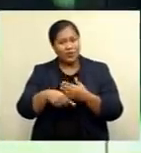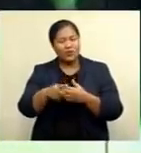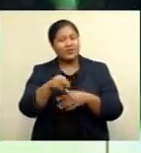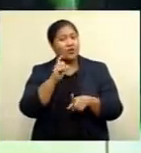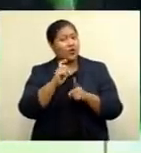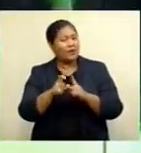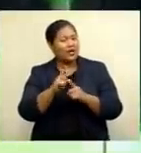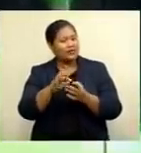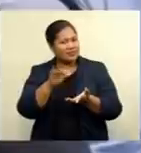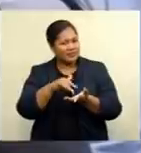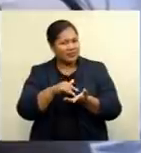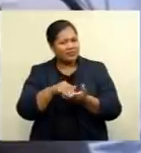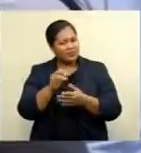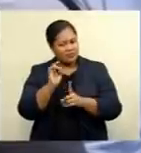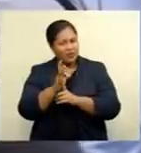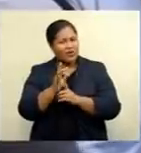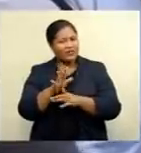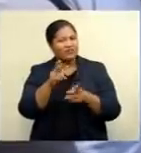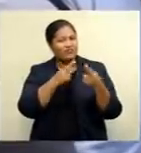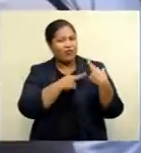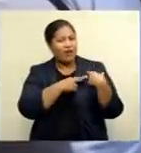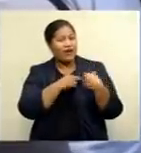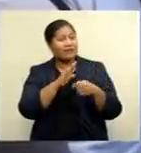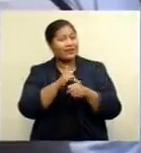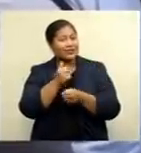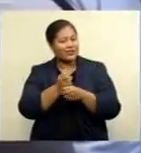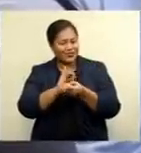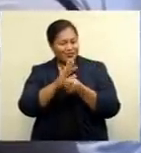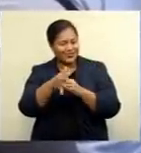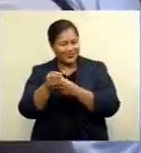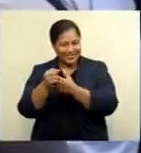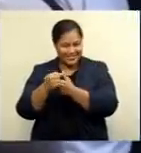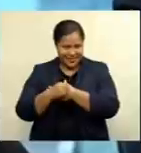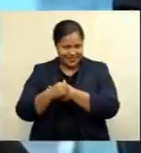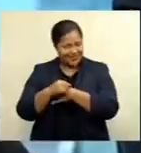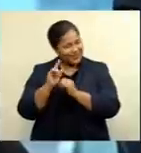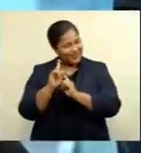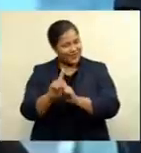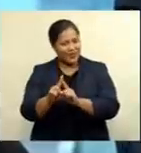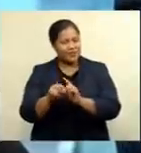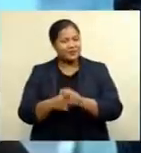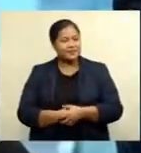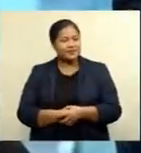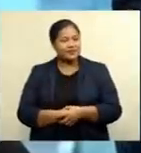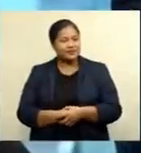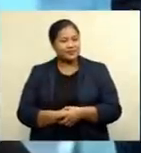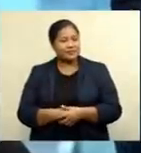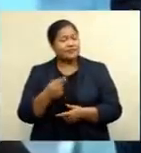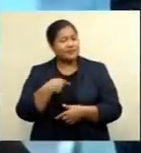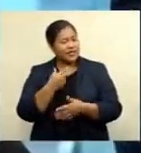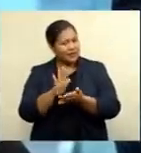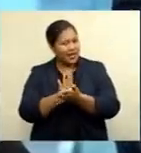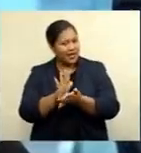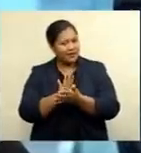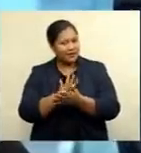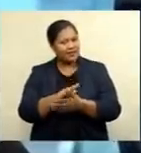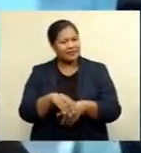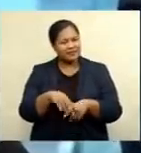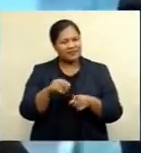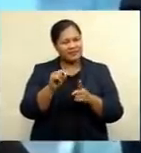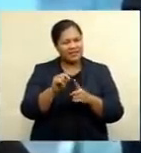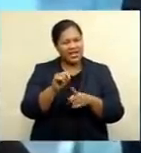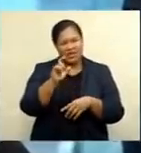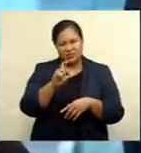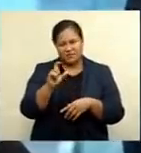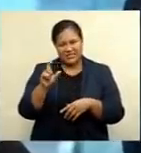an instrumental role in ensuring COVID-safe measures are followed. And I'm glad that the PCCC was operationalised ahead